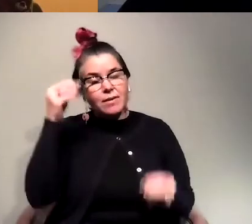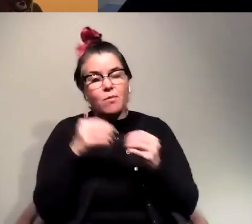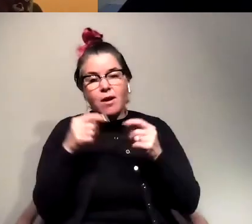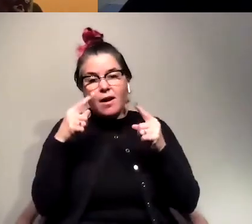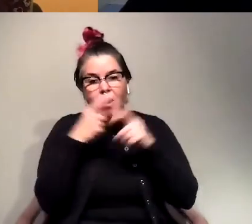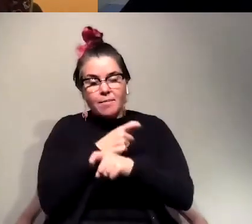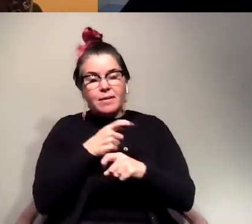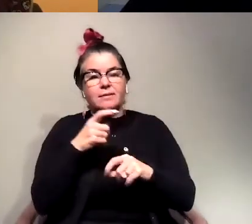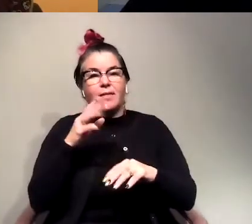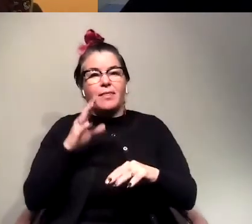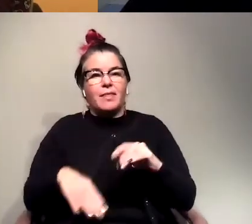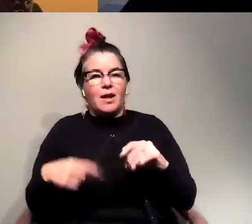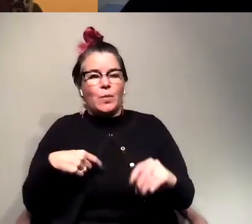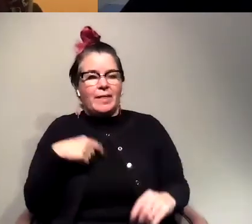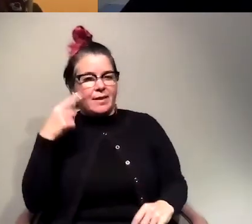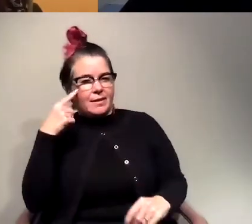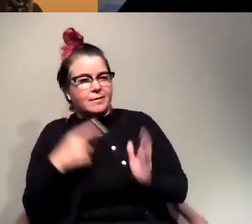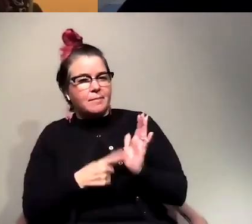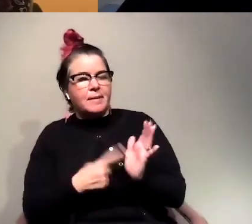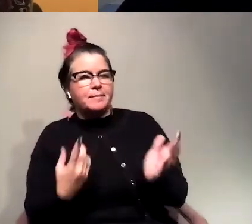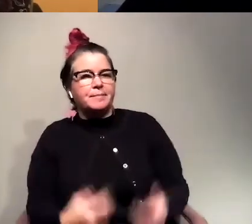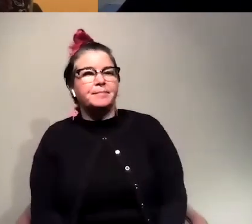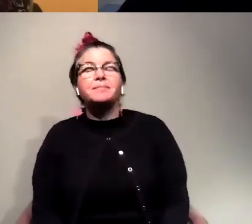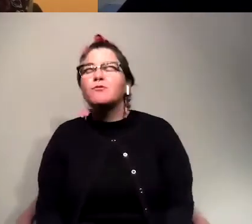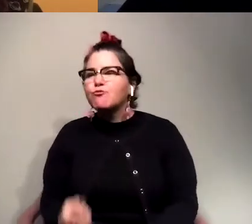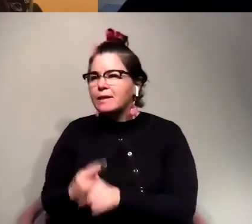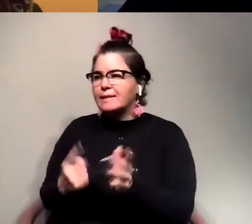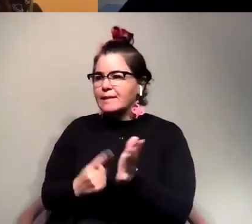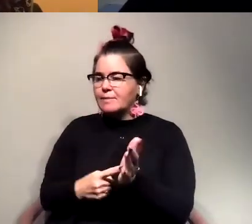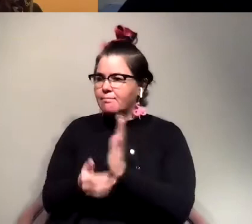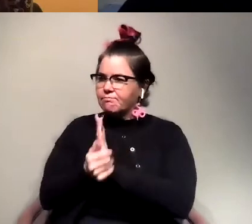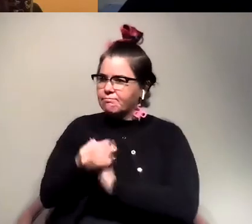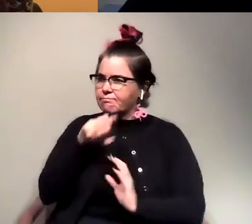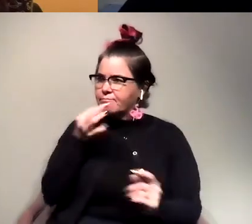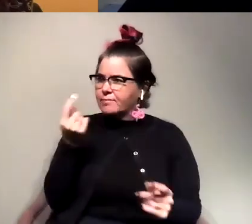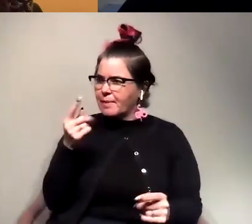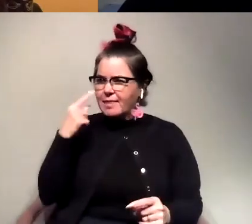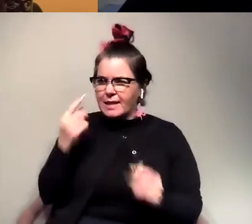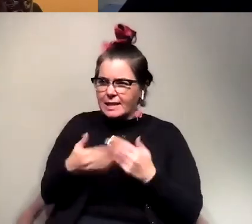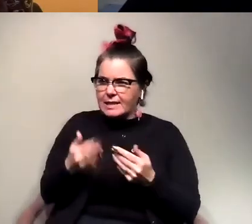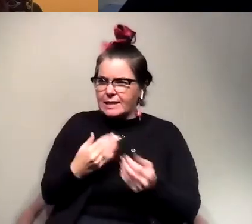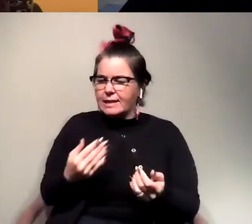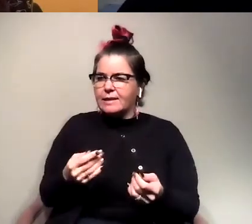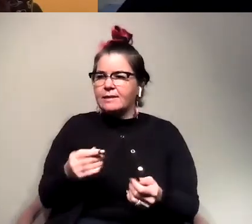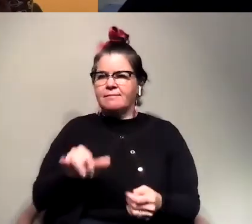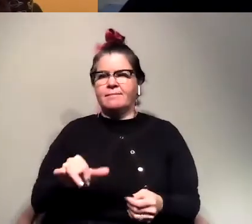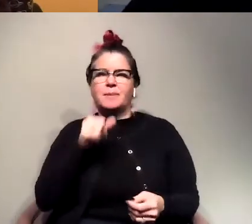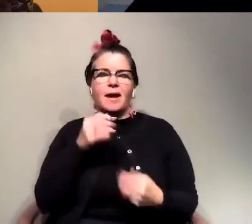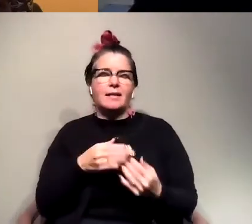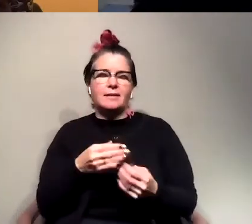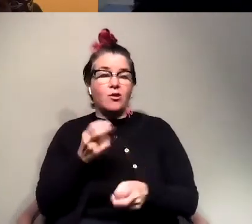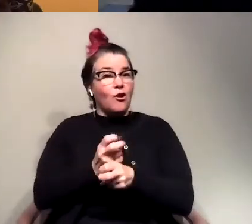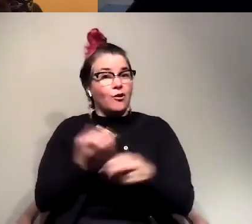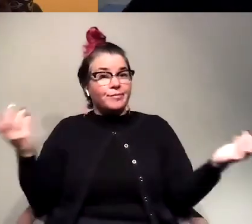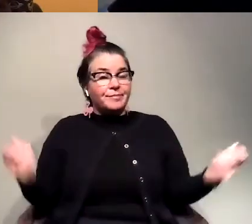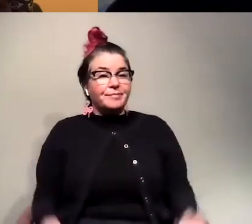ourselves credit for sometimes. Yeah, we're so good at things that we think that they're easy, but they're not easy. They're hard. Yeah.